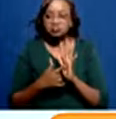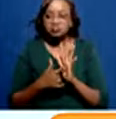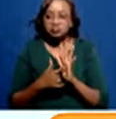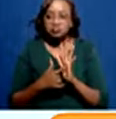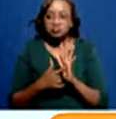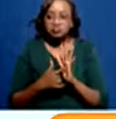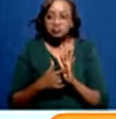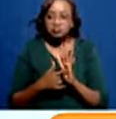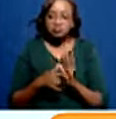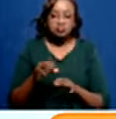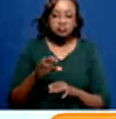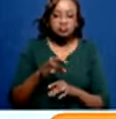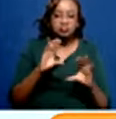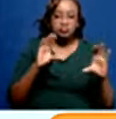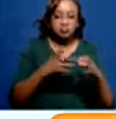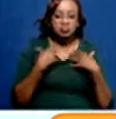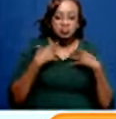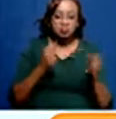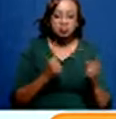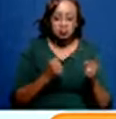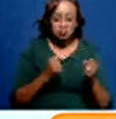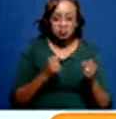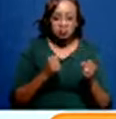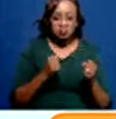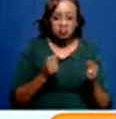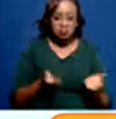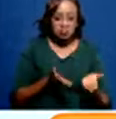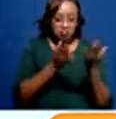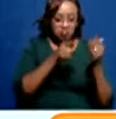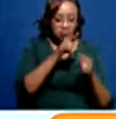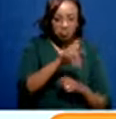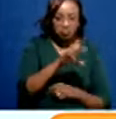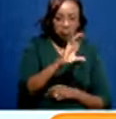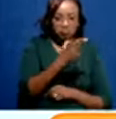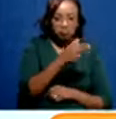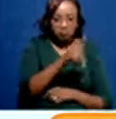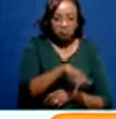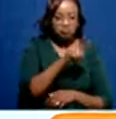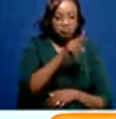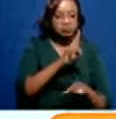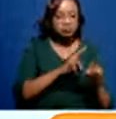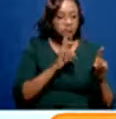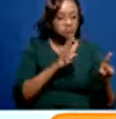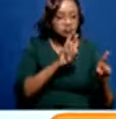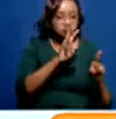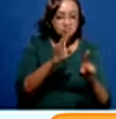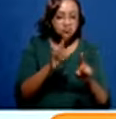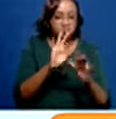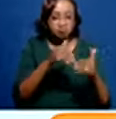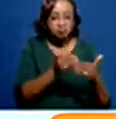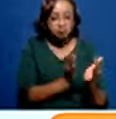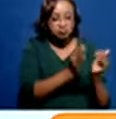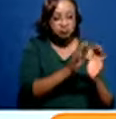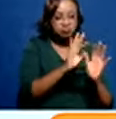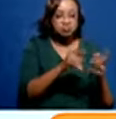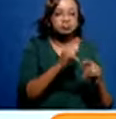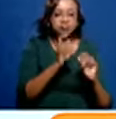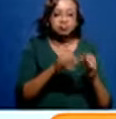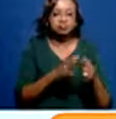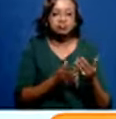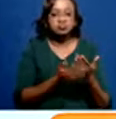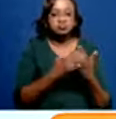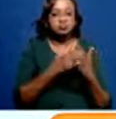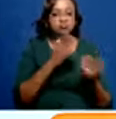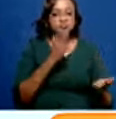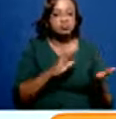who are the ones who are going to be visiting households. And they use various household characteristics, and there's a scientific way of being able to determine what someone's income is